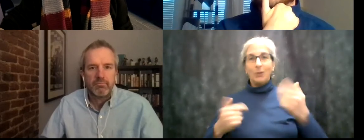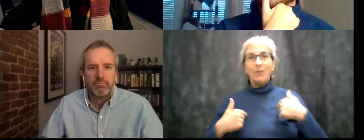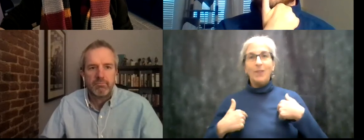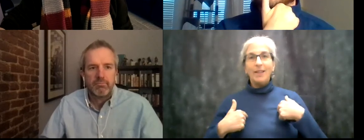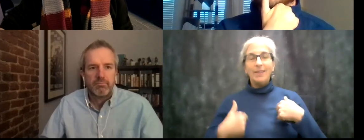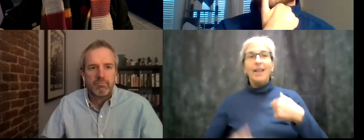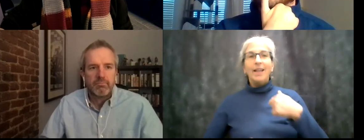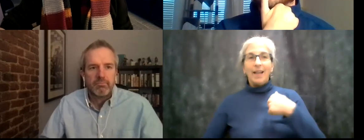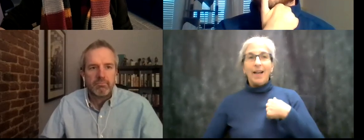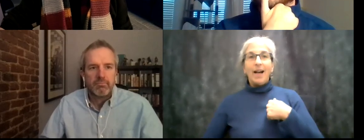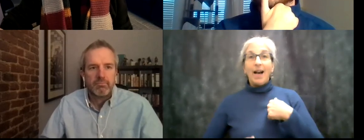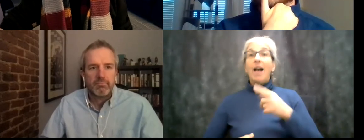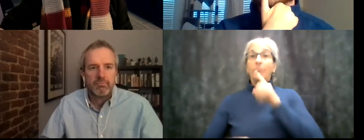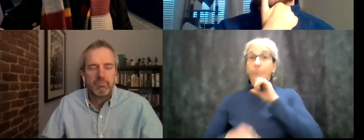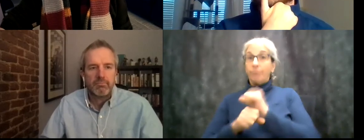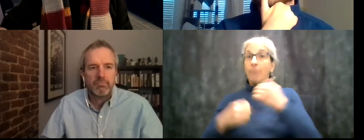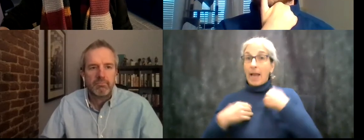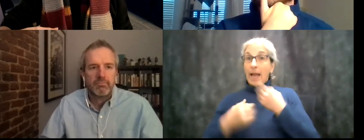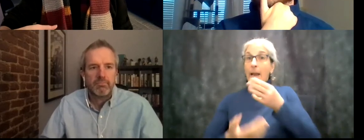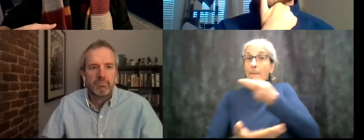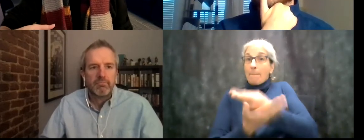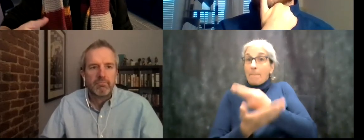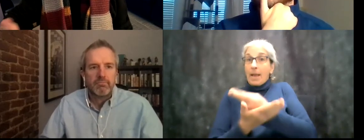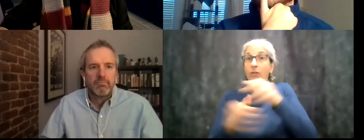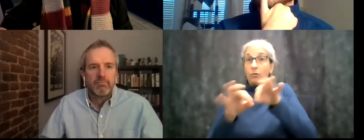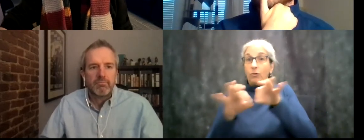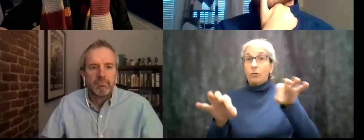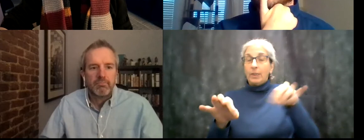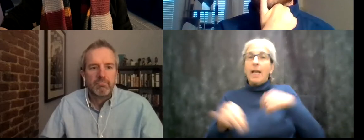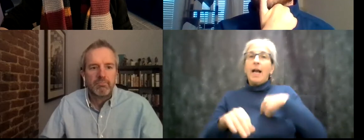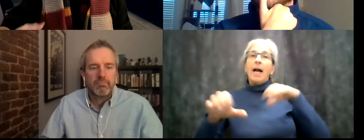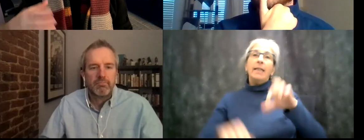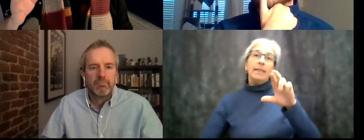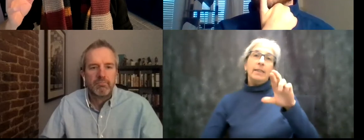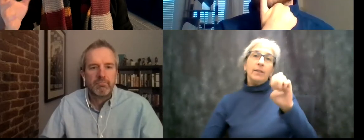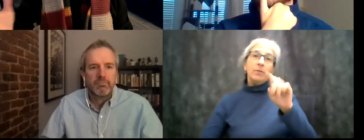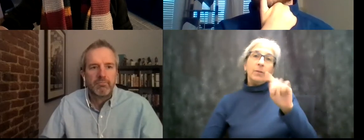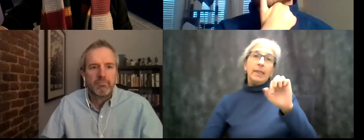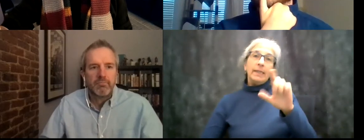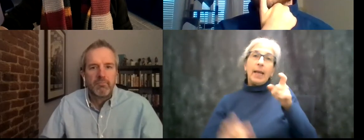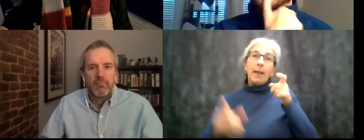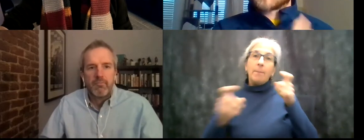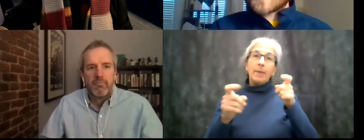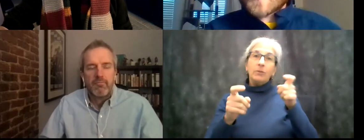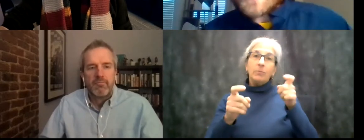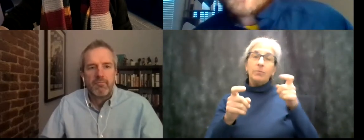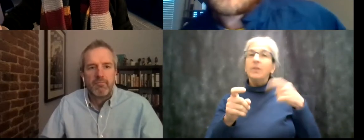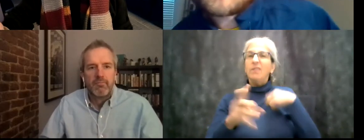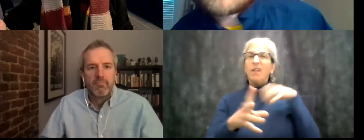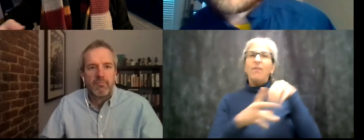got a college degree. I got my master's and I did retail management. So I'd been doing customer